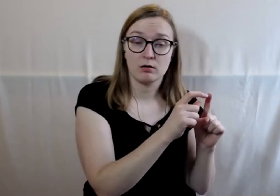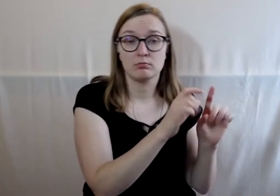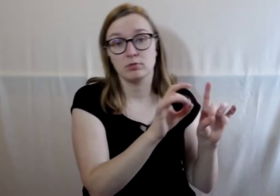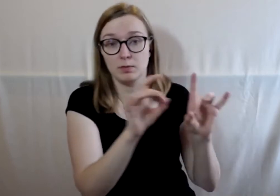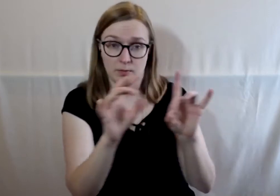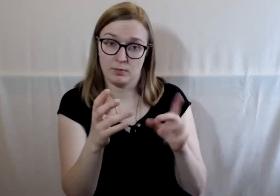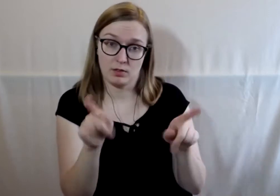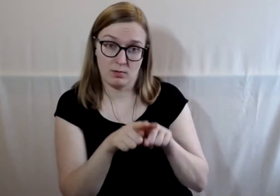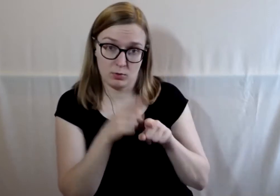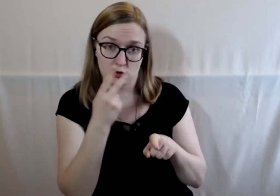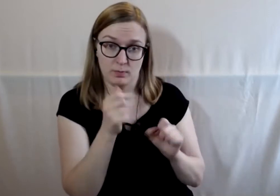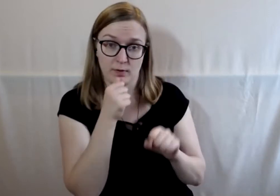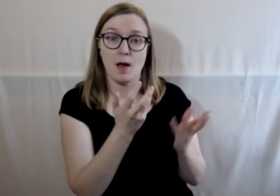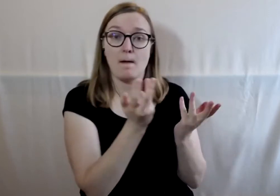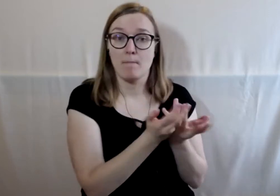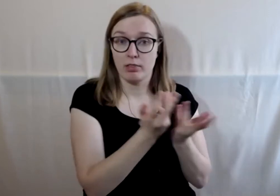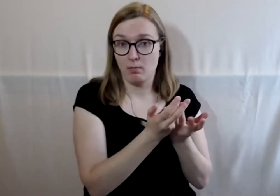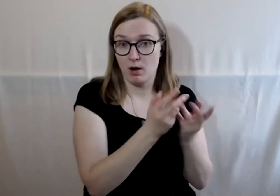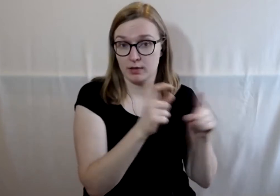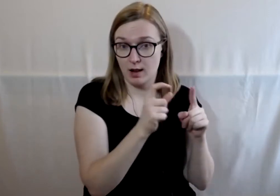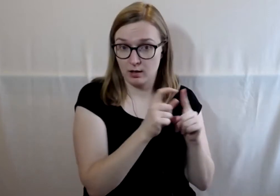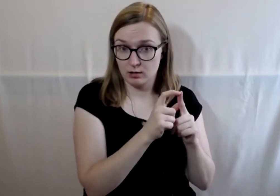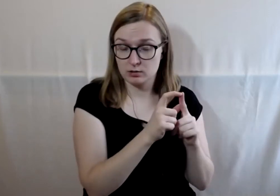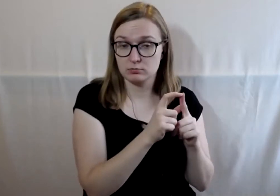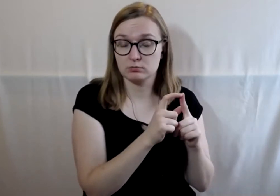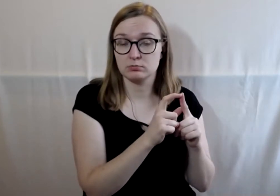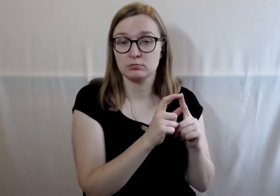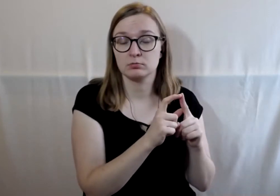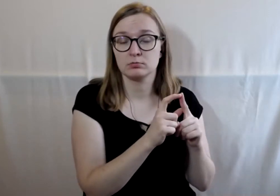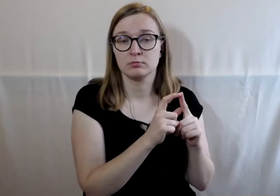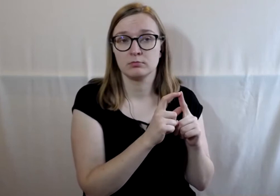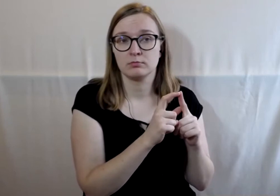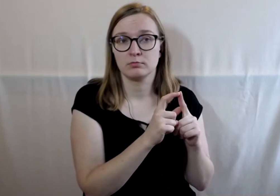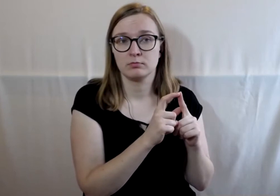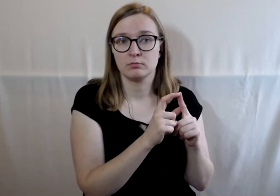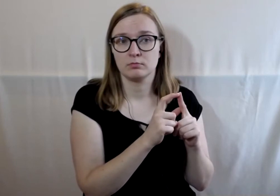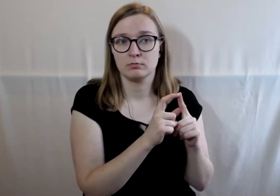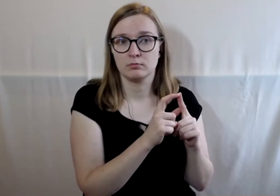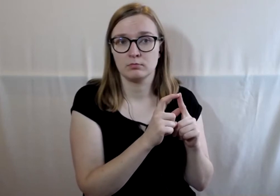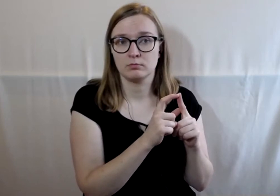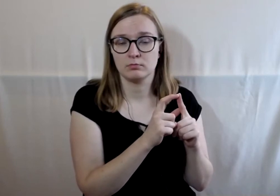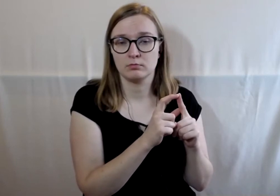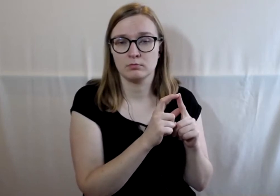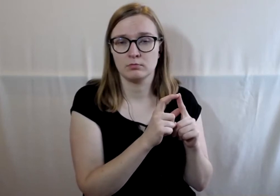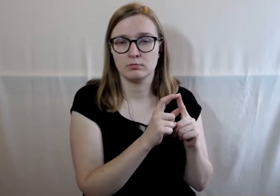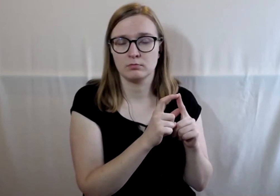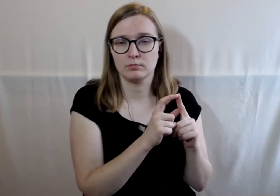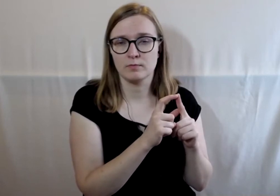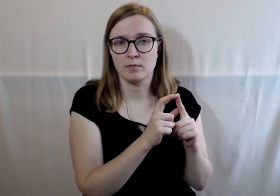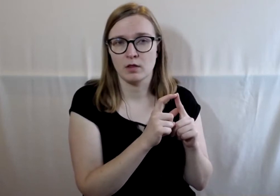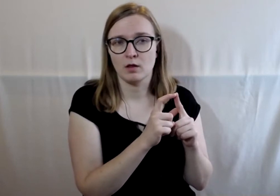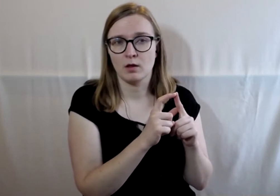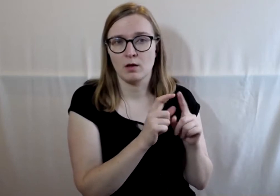mathematics, and that we would like, it's interesting, and we would like to have these high achievements, etc.